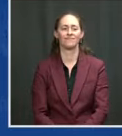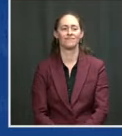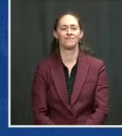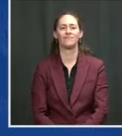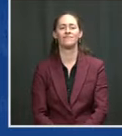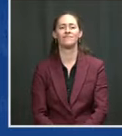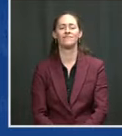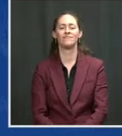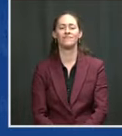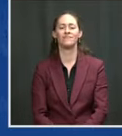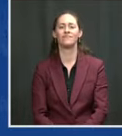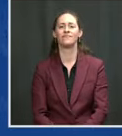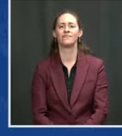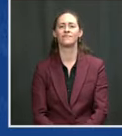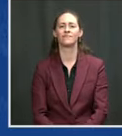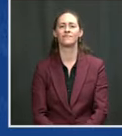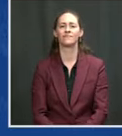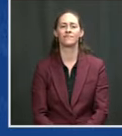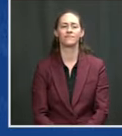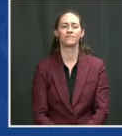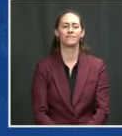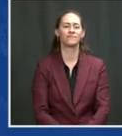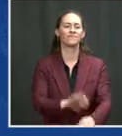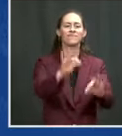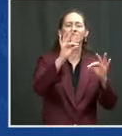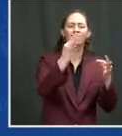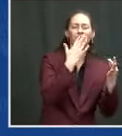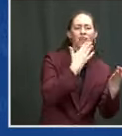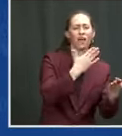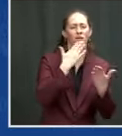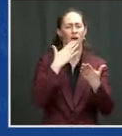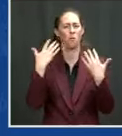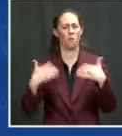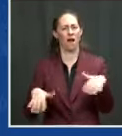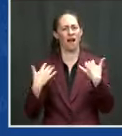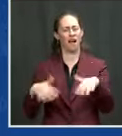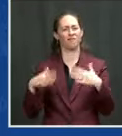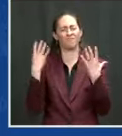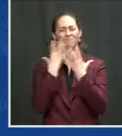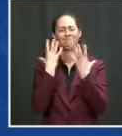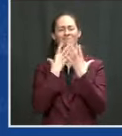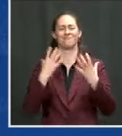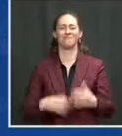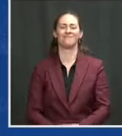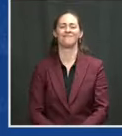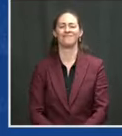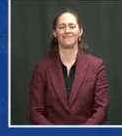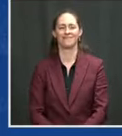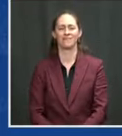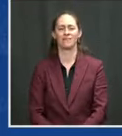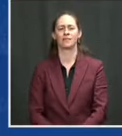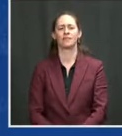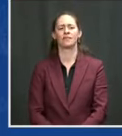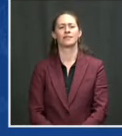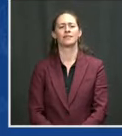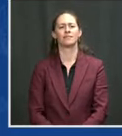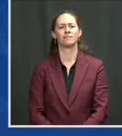I think that it's remarkable what you're doing. And, you know, I, excuse me,